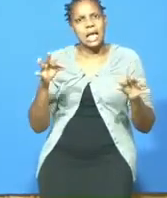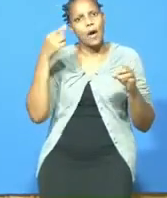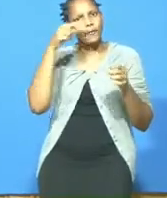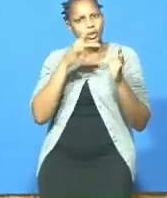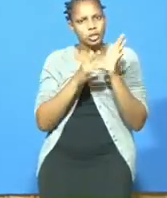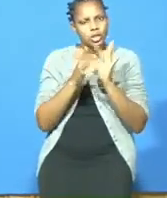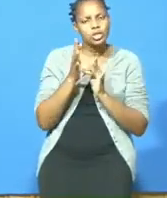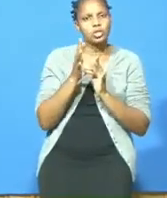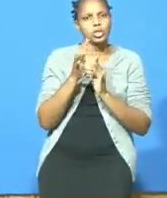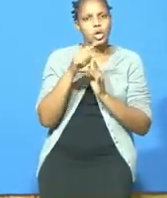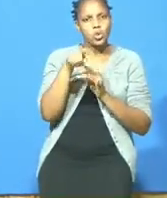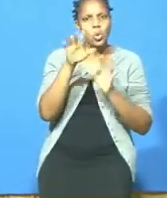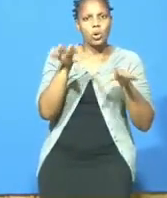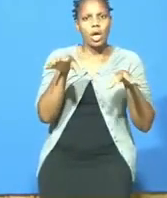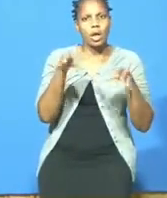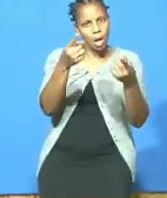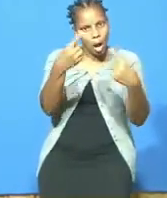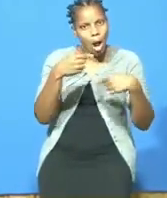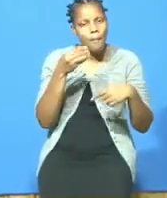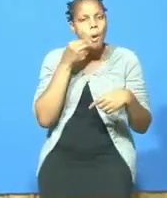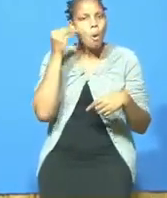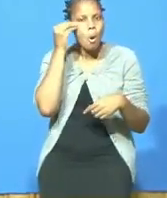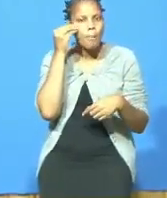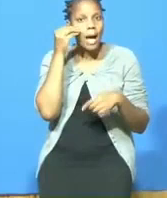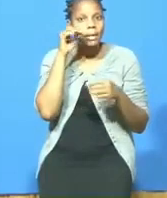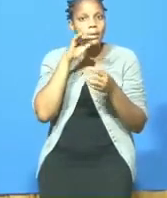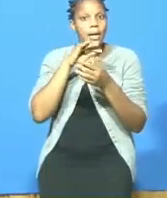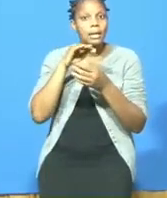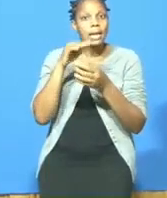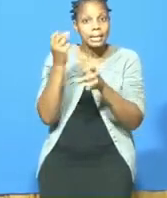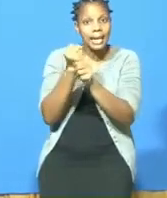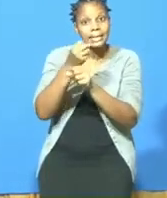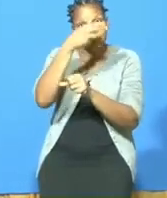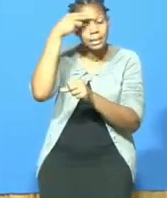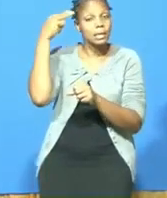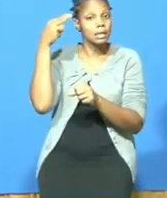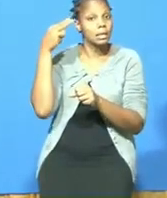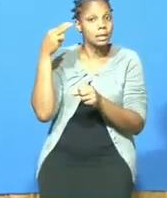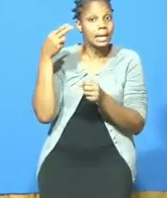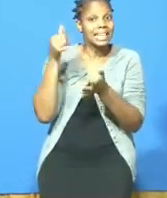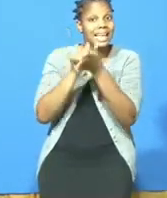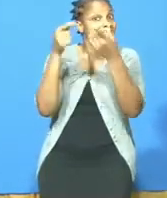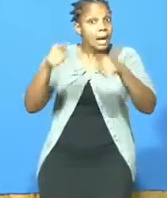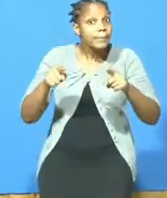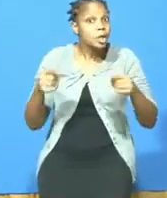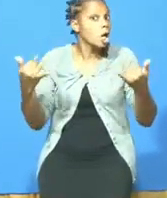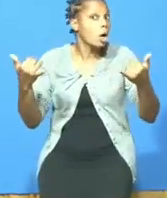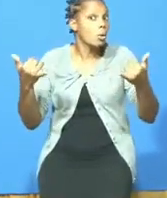sealed, because the sealing is going on, and one day,